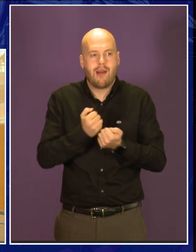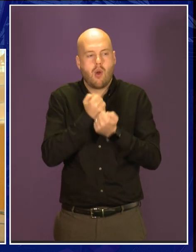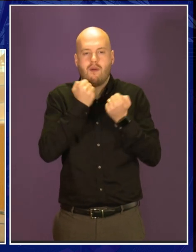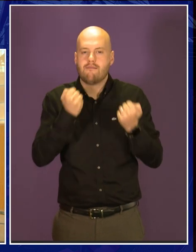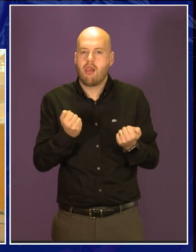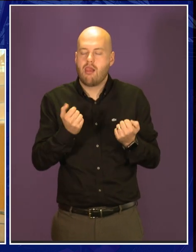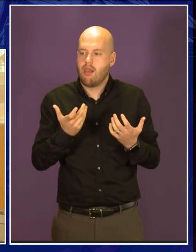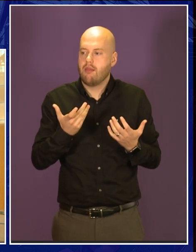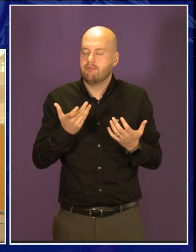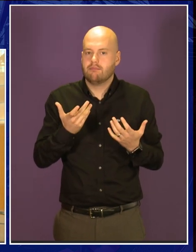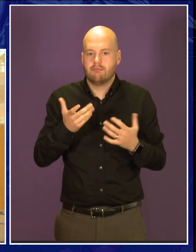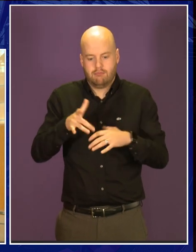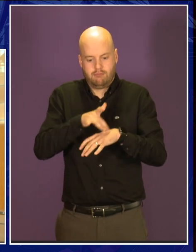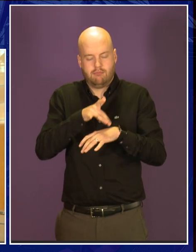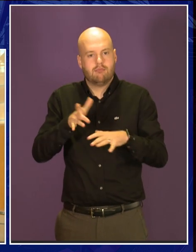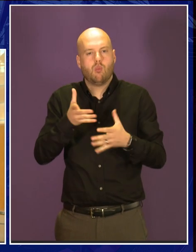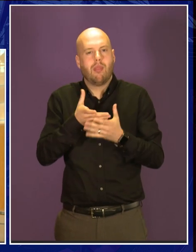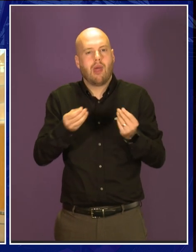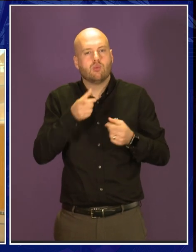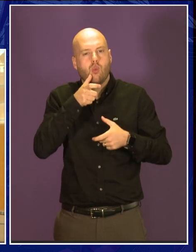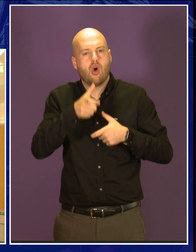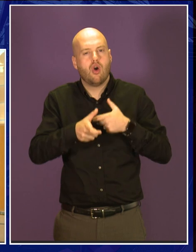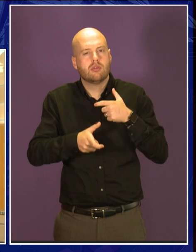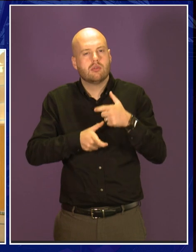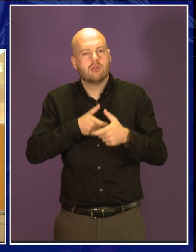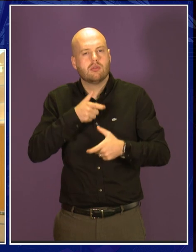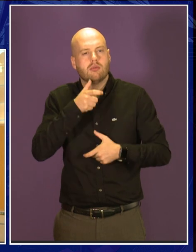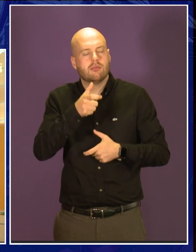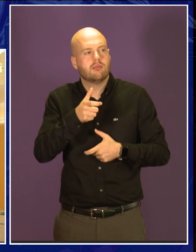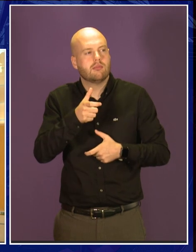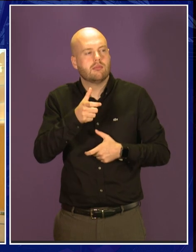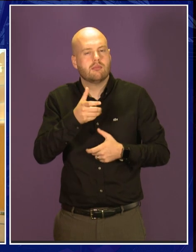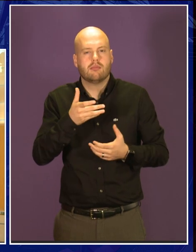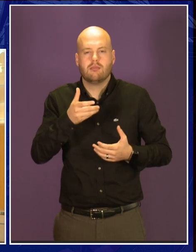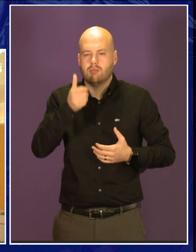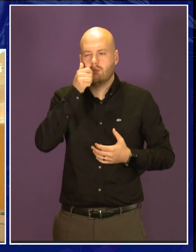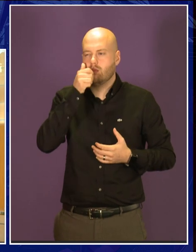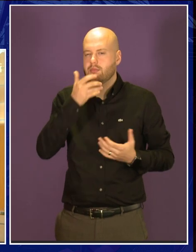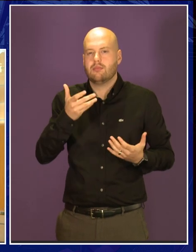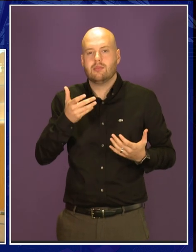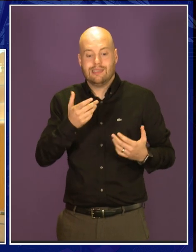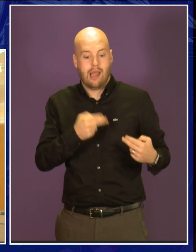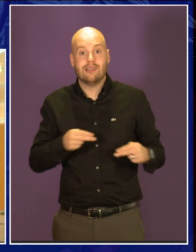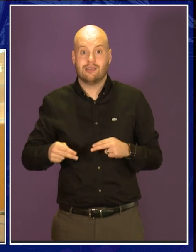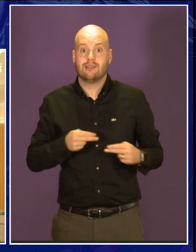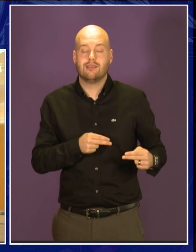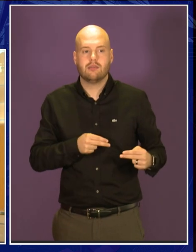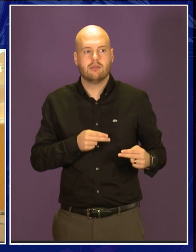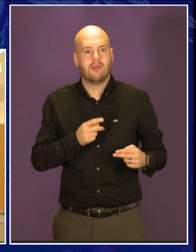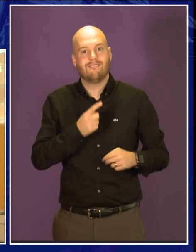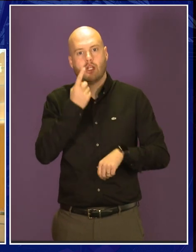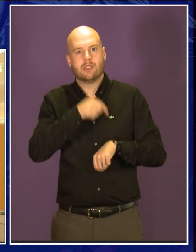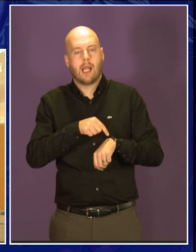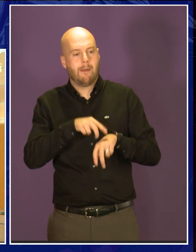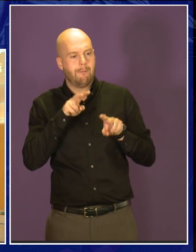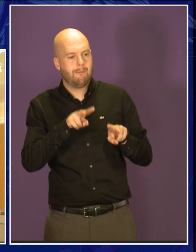words, which is what dance is most notably to a first-time viewer is about? There